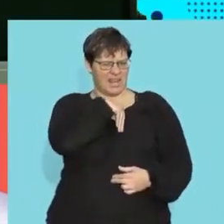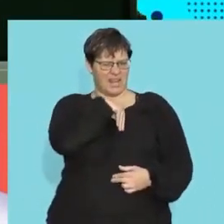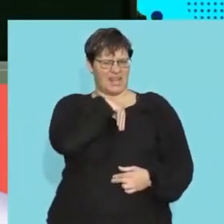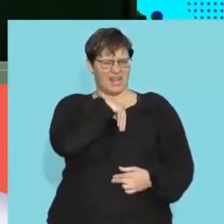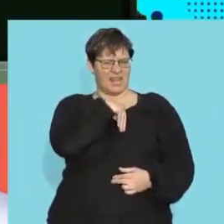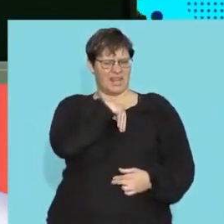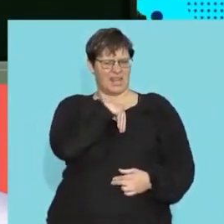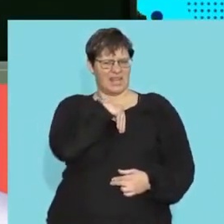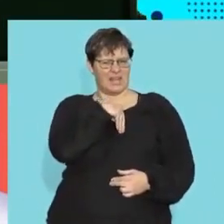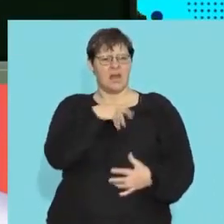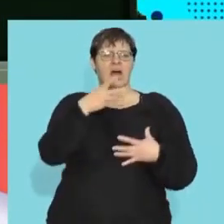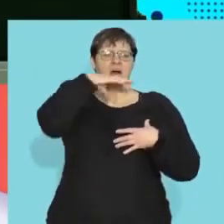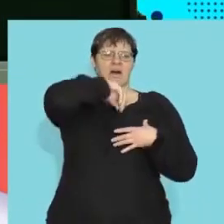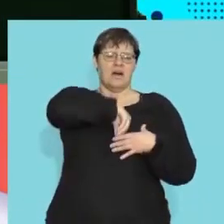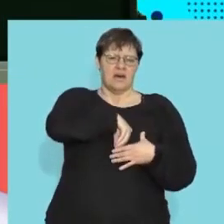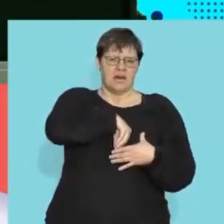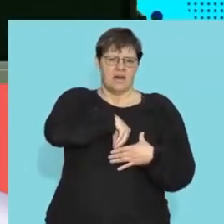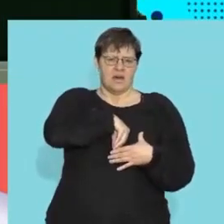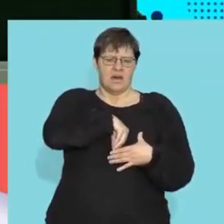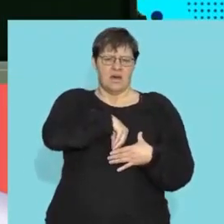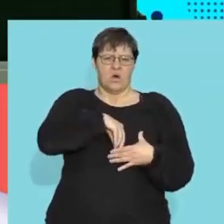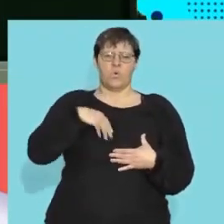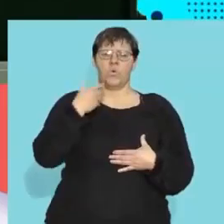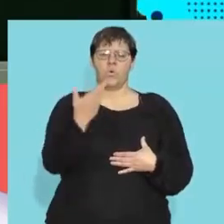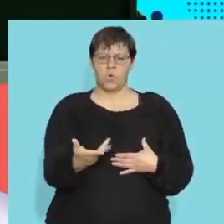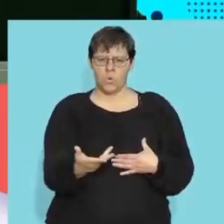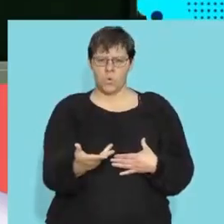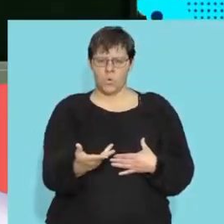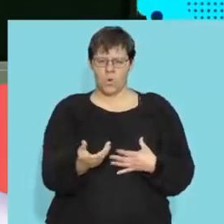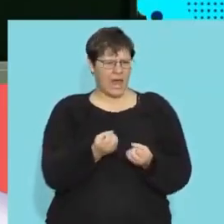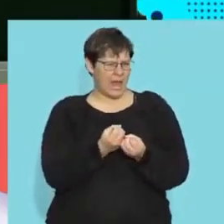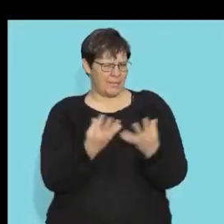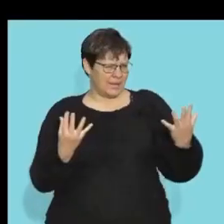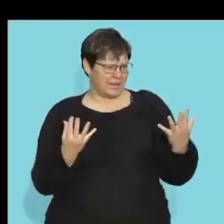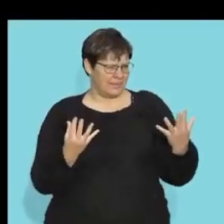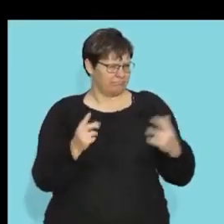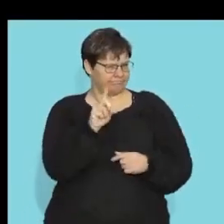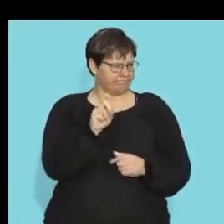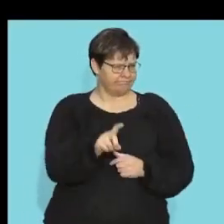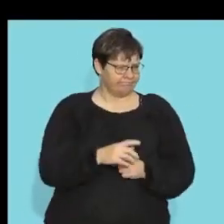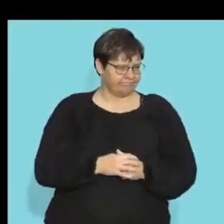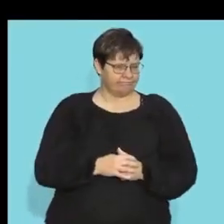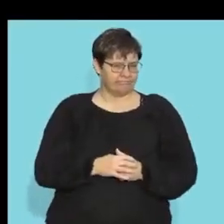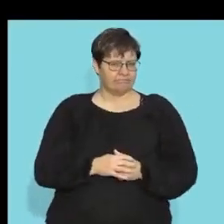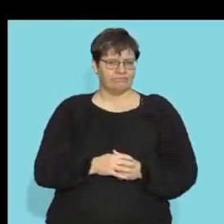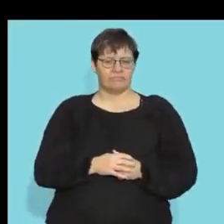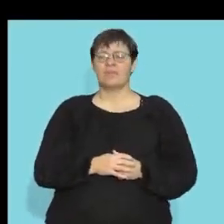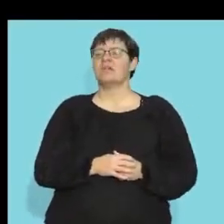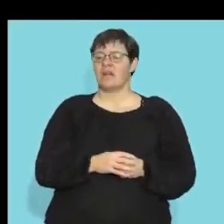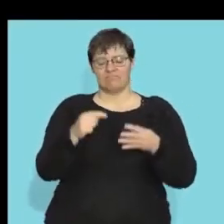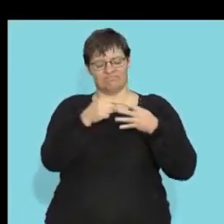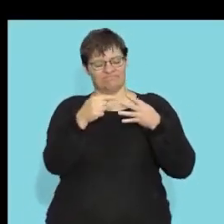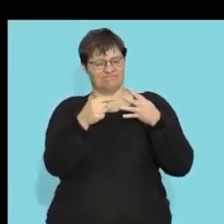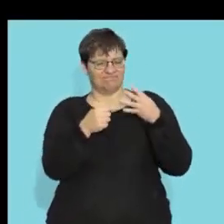air, all right, do I breathe in and how much air do I breathe out? Now again, always there's a